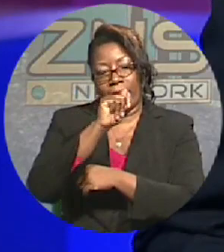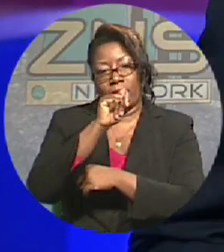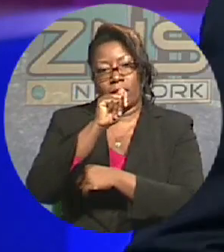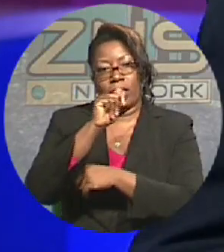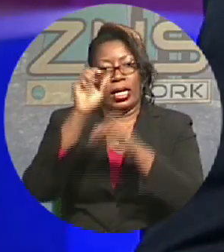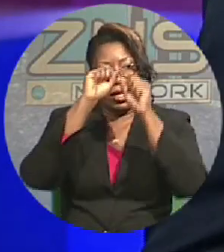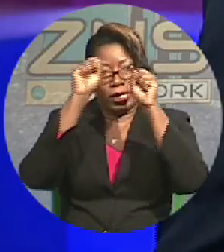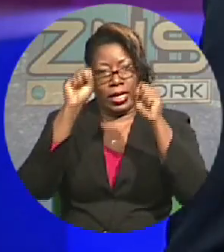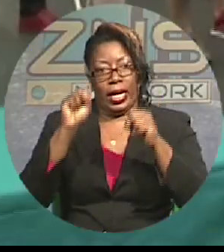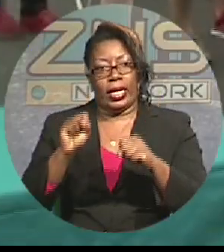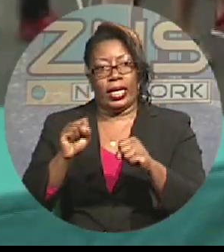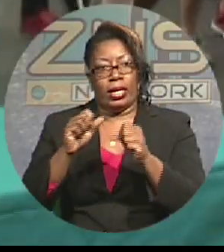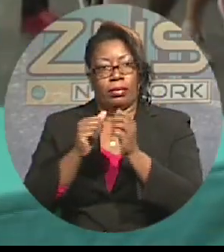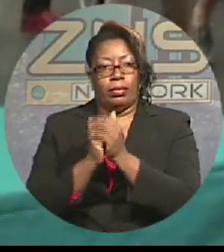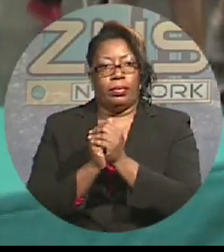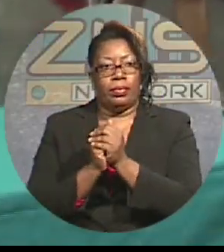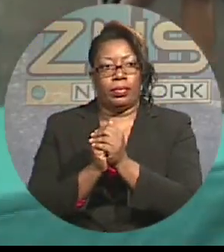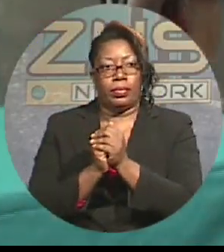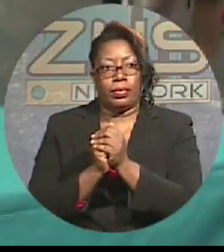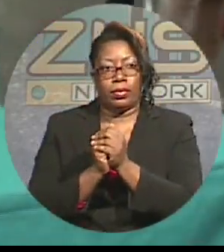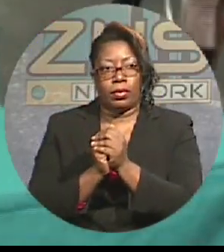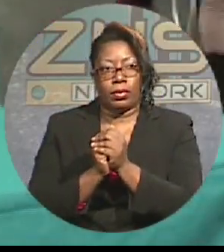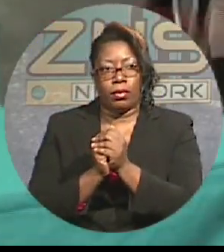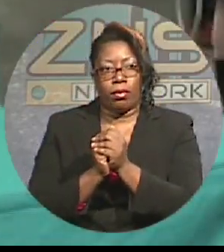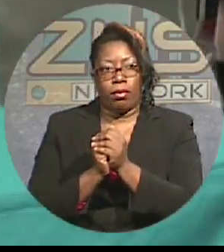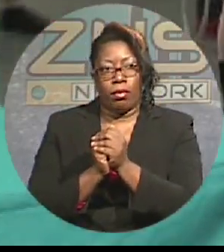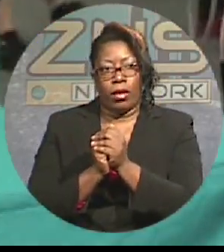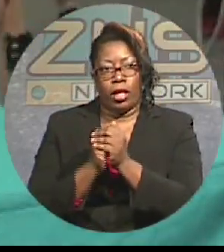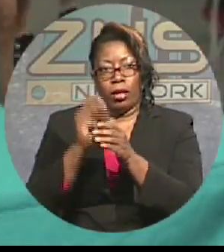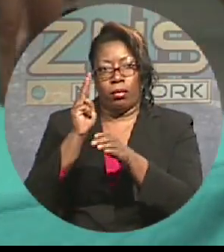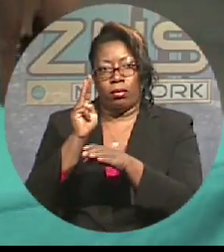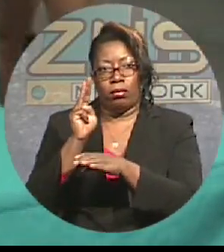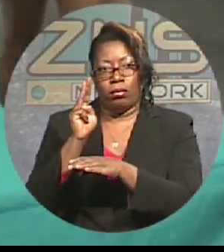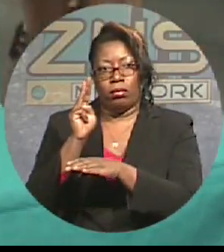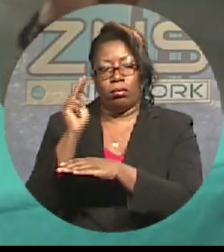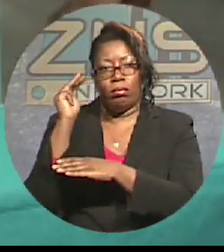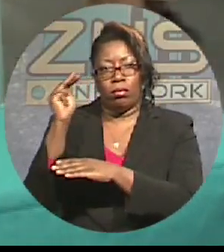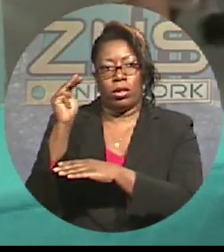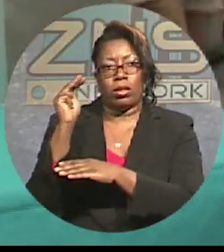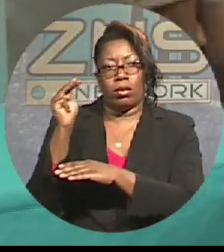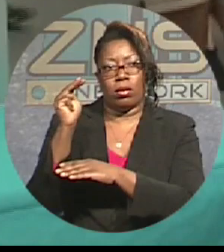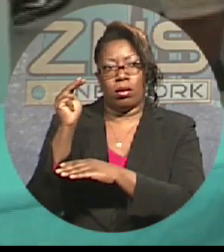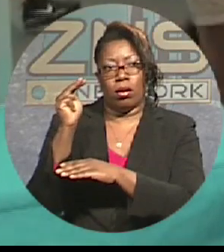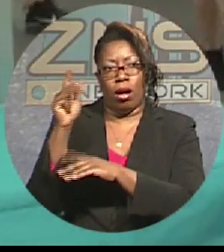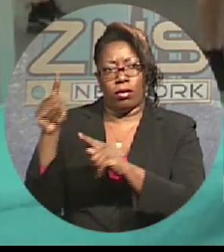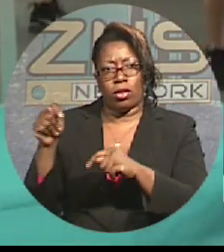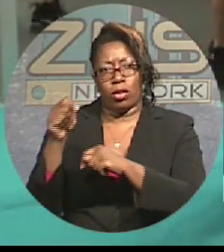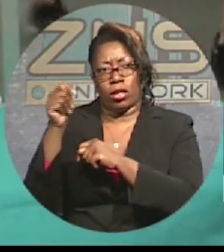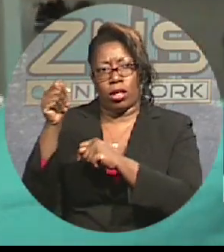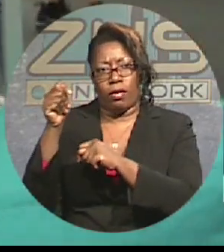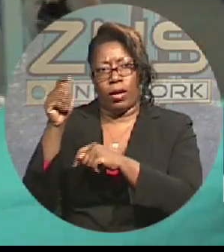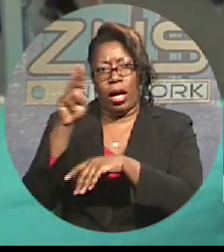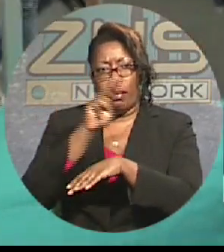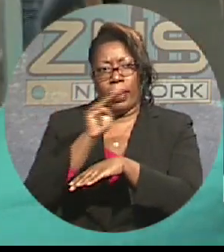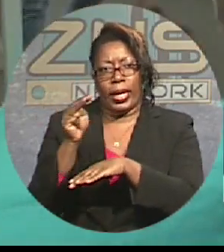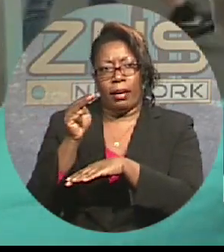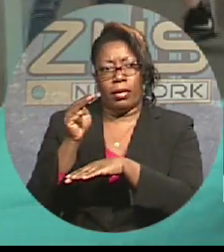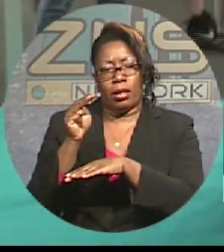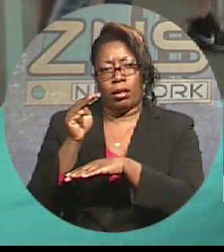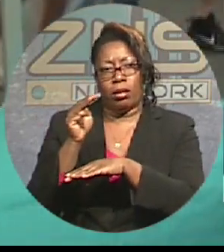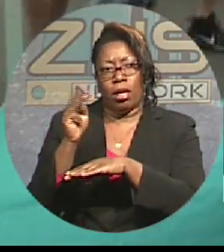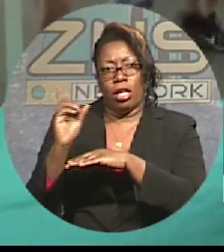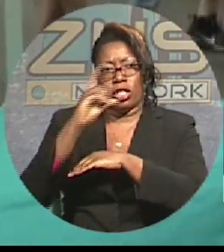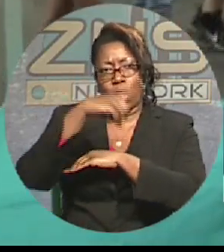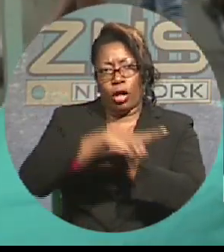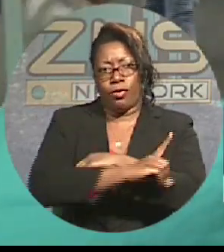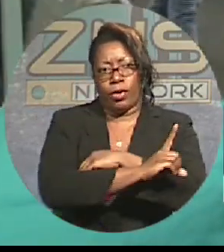seat. The Minister of Tourism took over one promenade here at Sun Life Stadium as the Miami Dolphins take on the Jets. The purpose